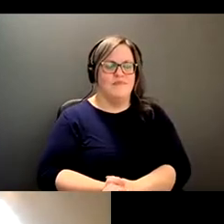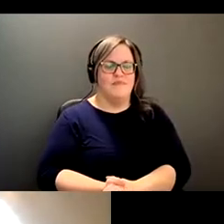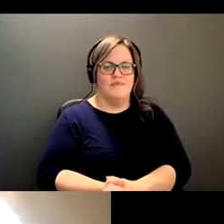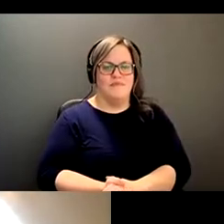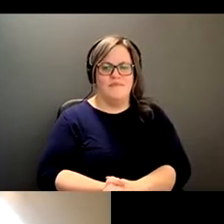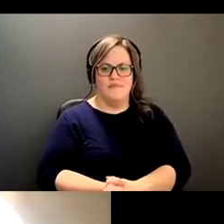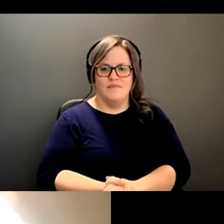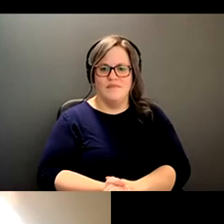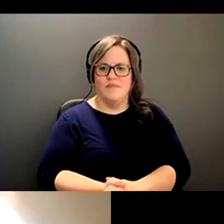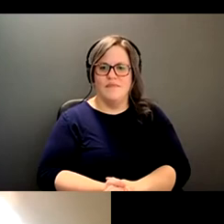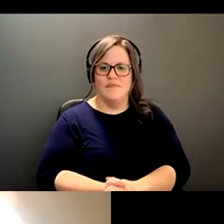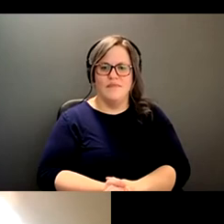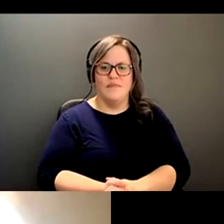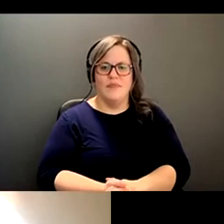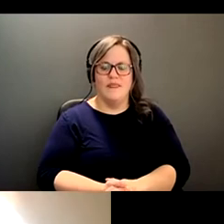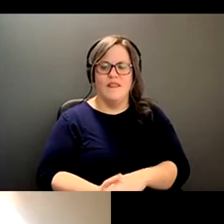Sana, if you could